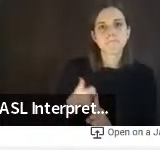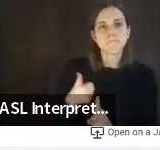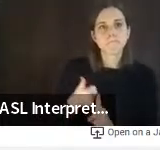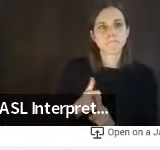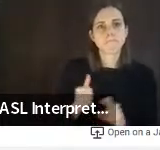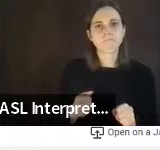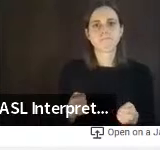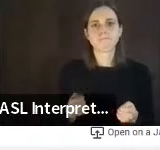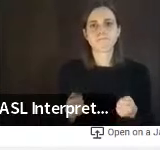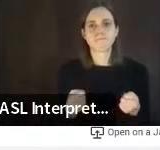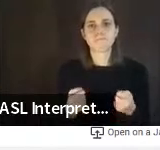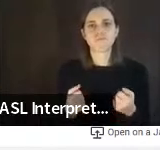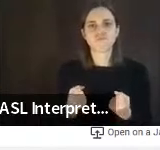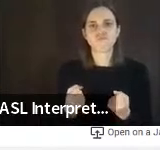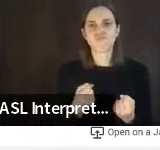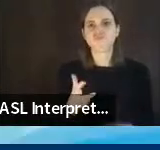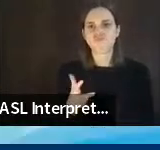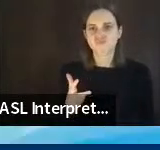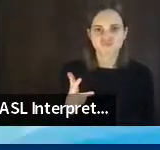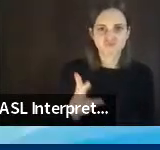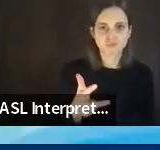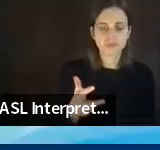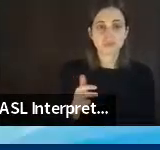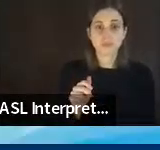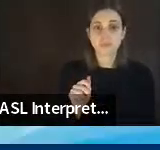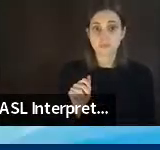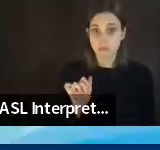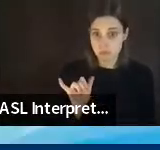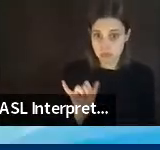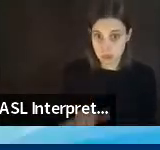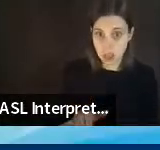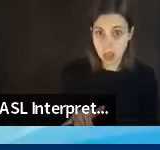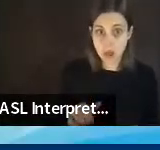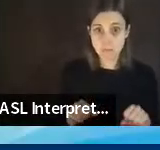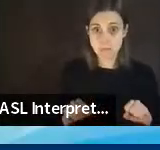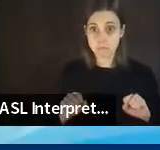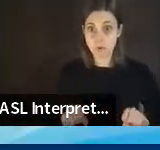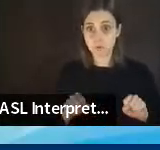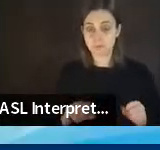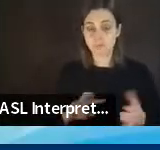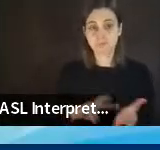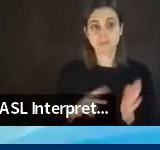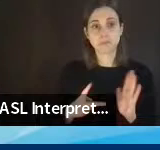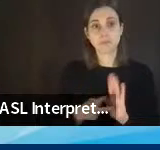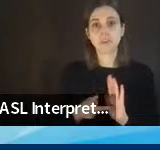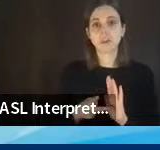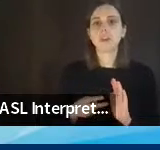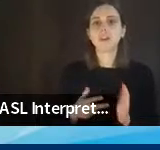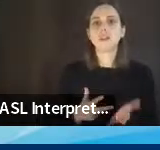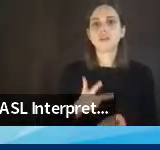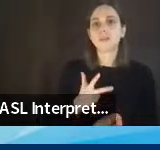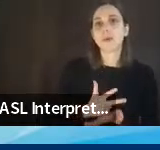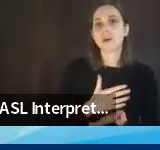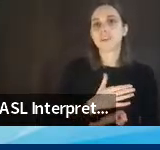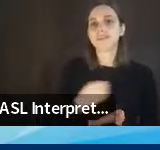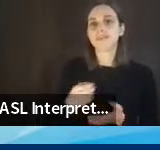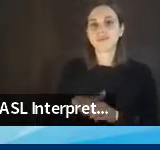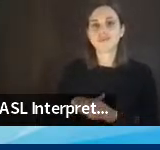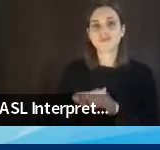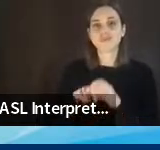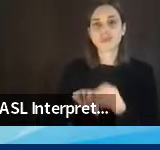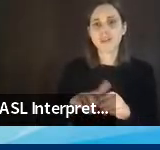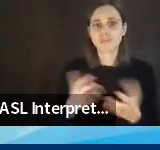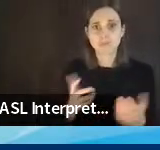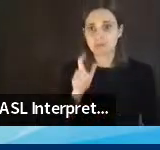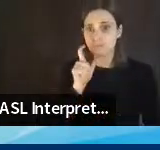And maybe if that option will be available, then park and ride won't be needed. And so that was discussion